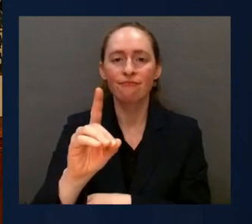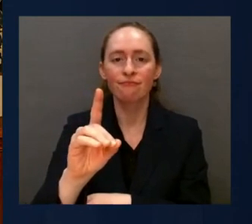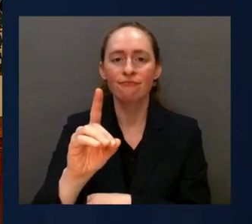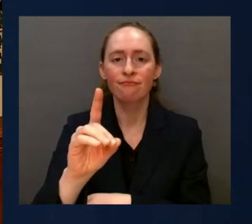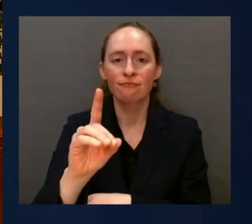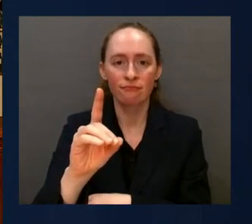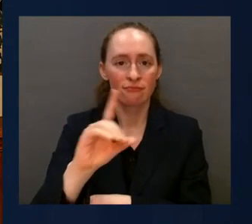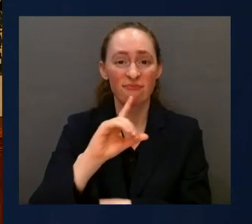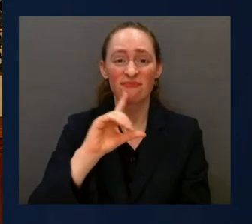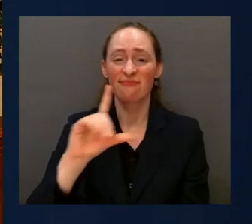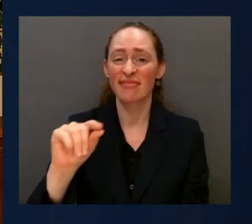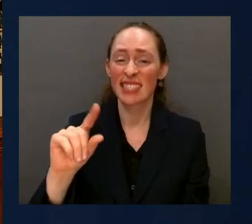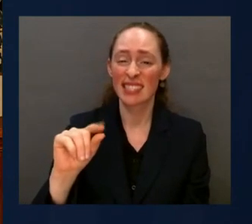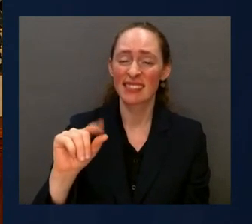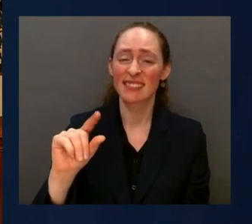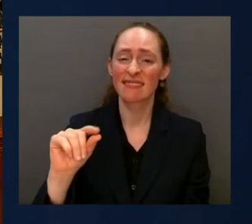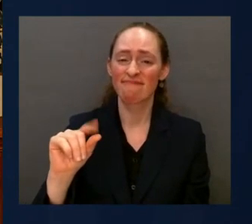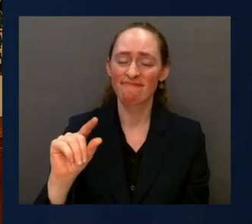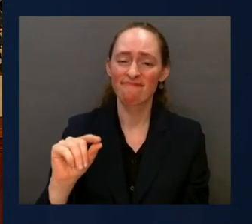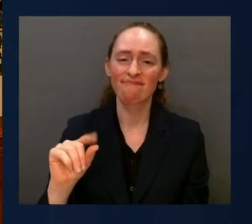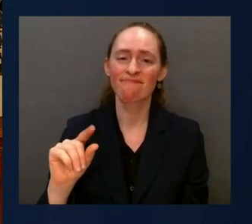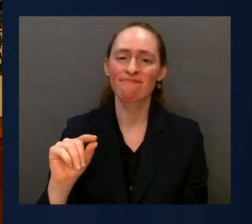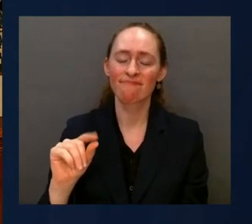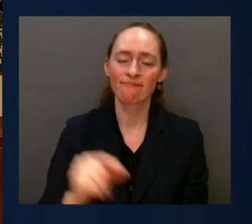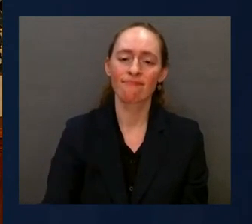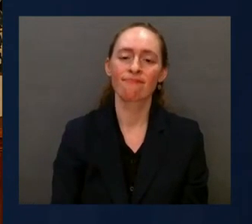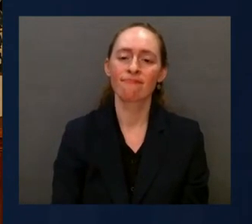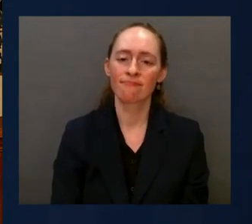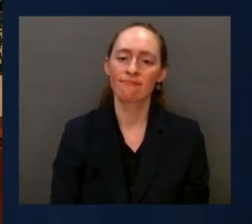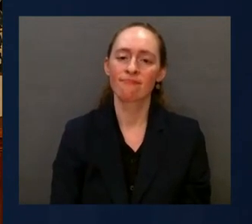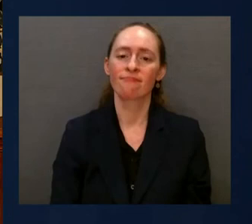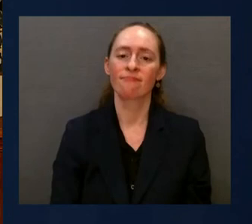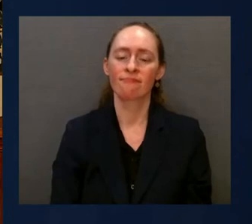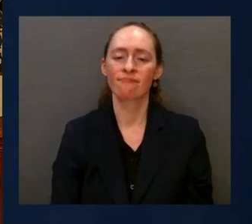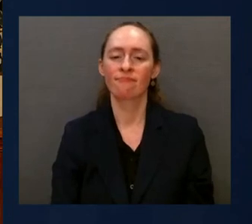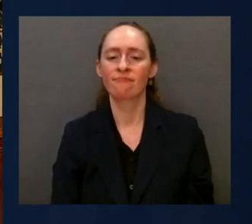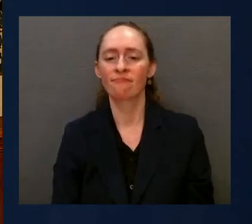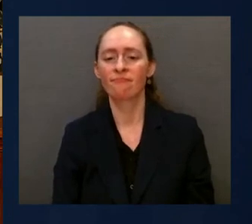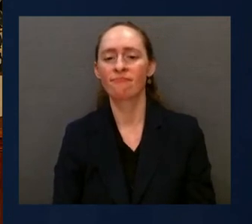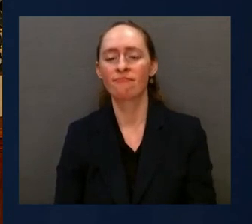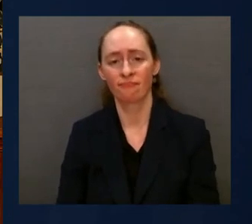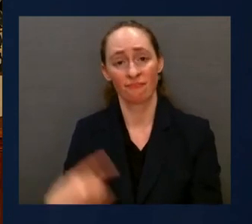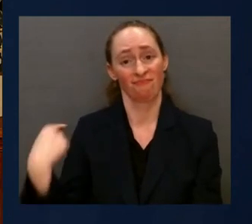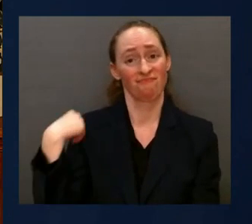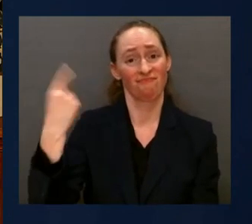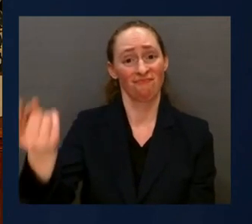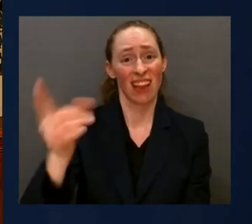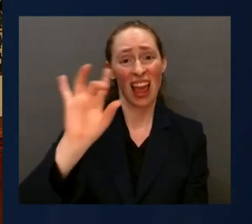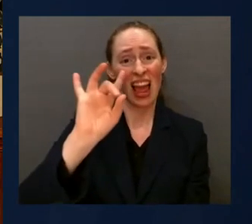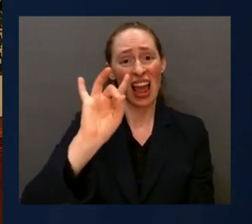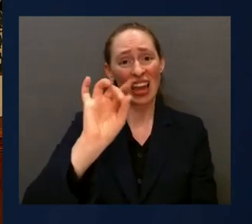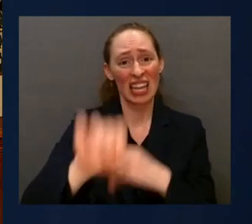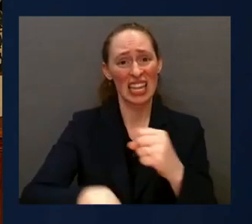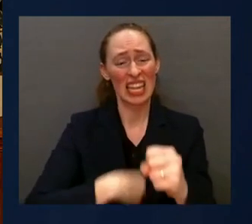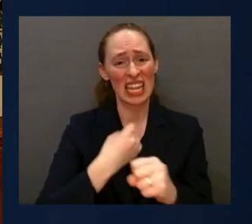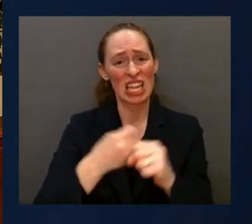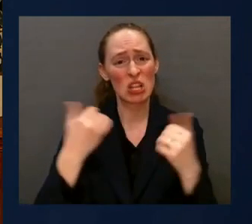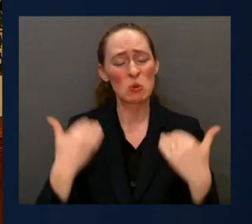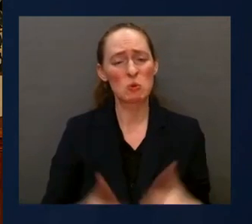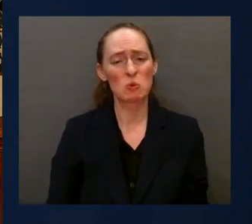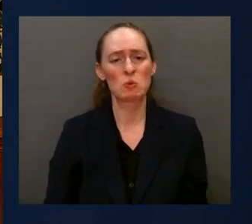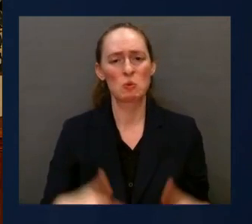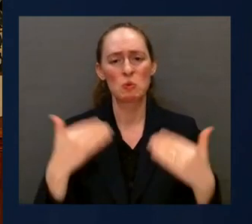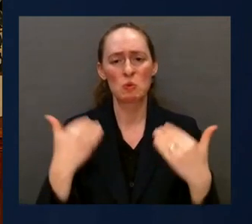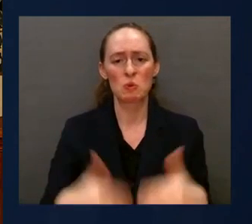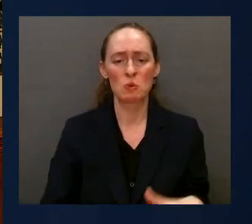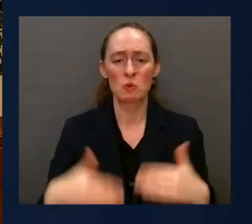Describing the last 8 years without her, Doug said, "There's no worse pain." Yet their family has turned pain